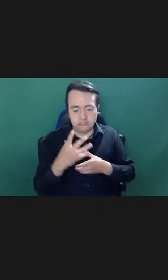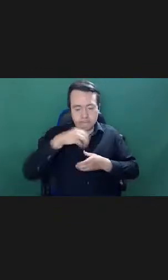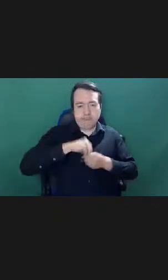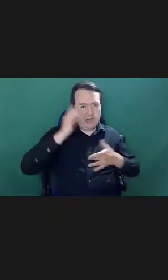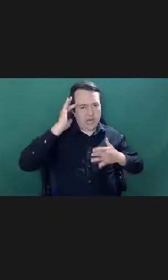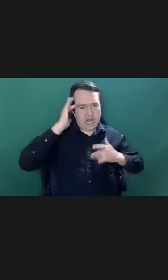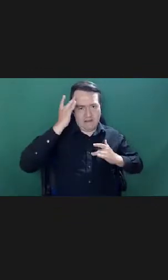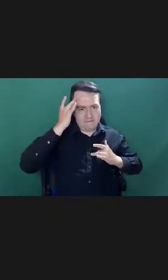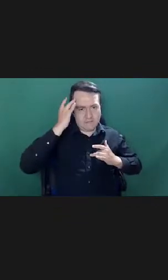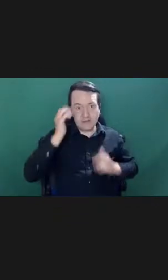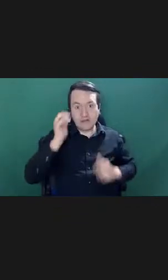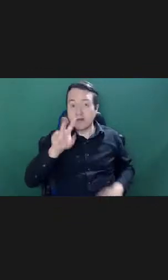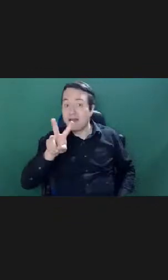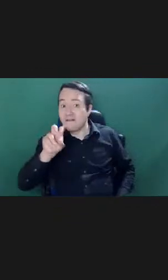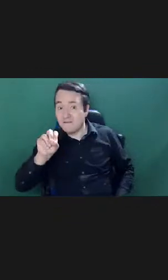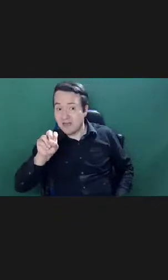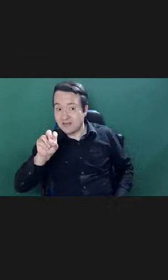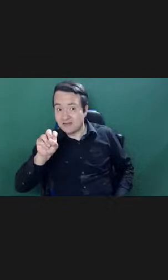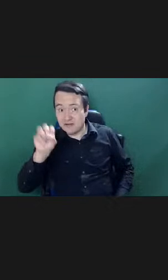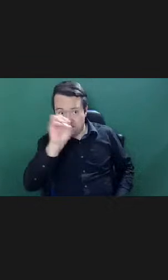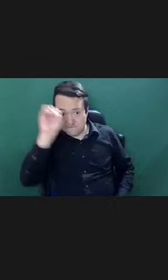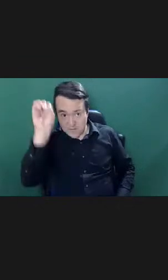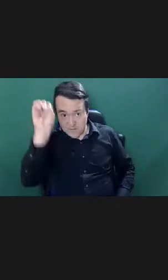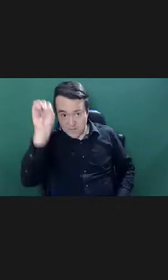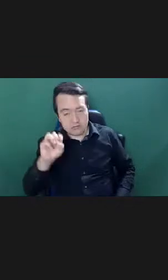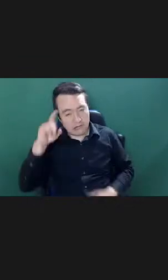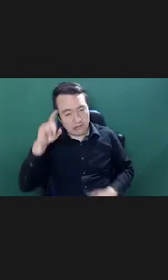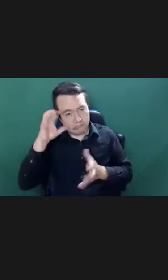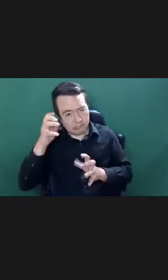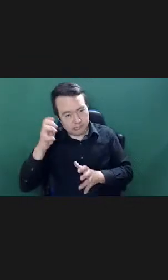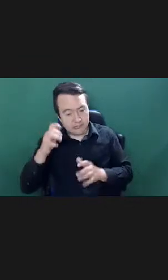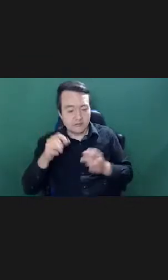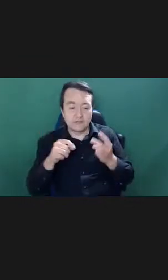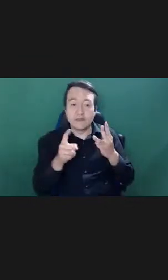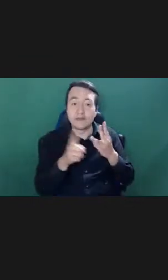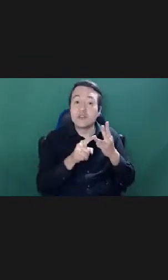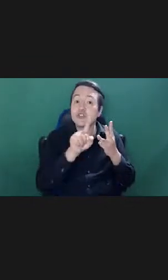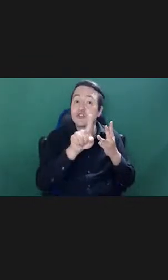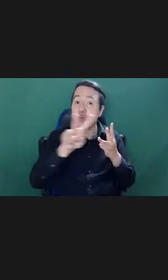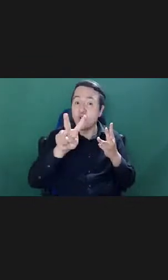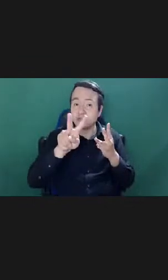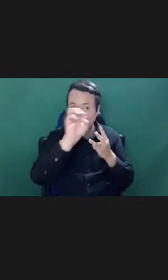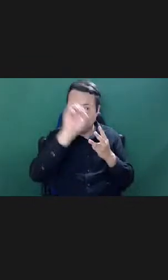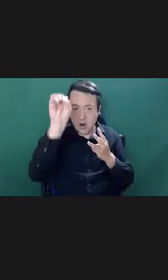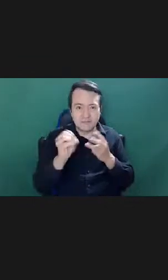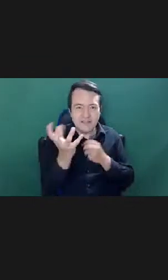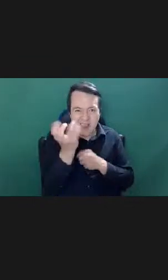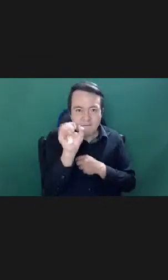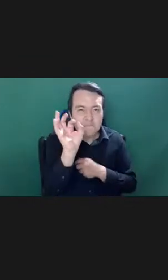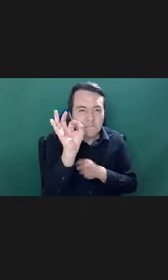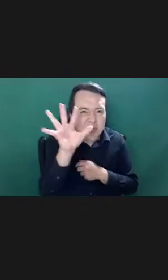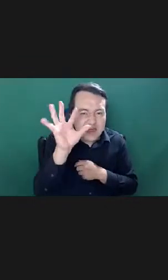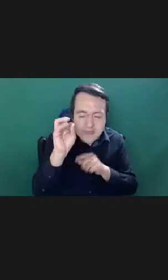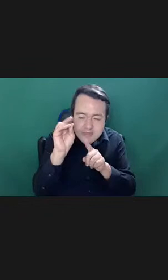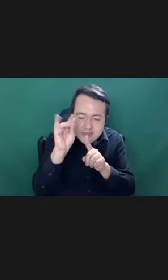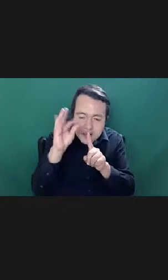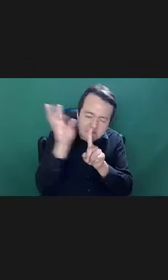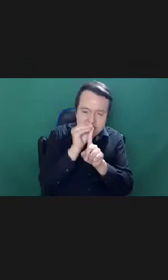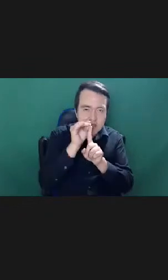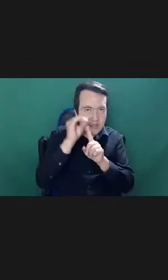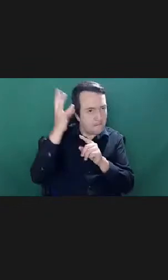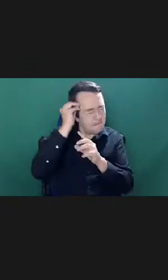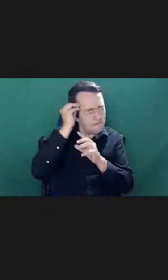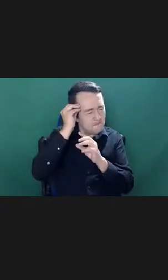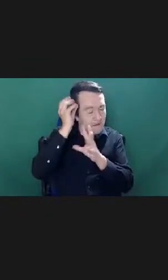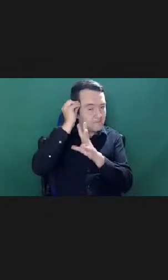then about 12 infectious and mother and child disorders, and then about 10% due to injuries. So the vast majority is due